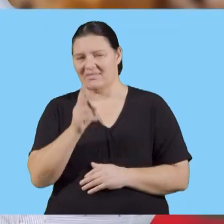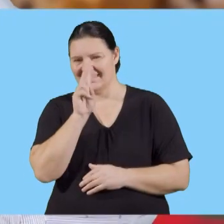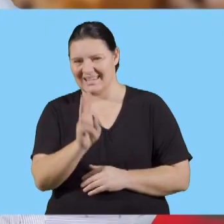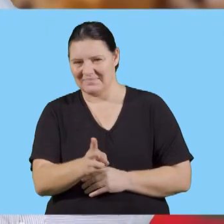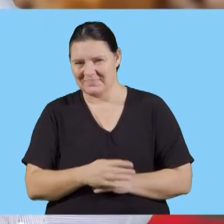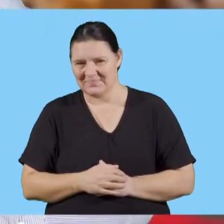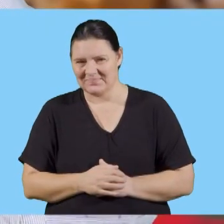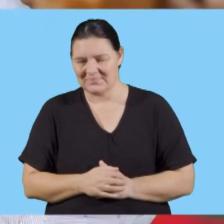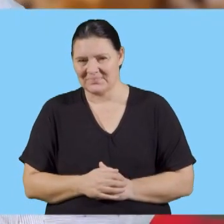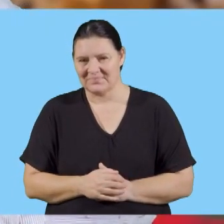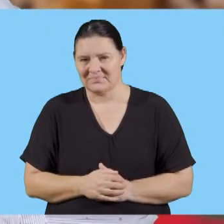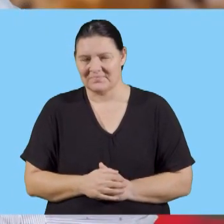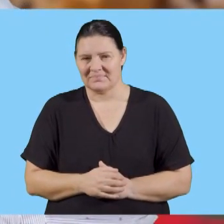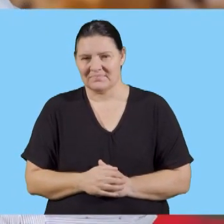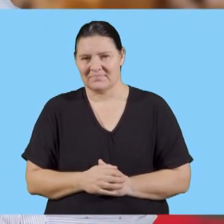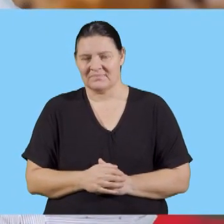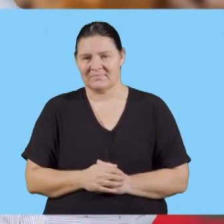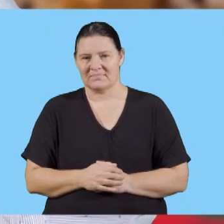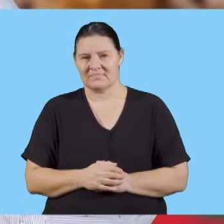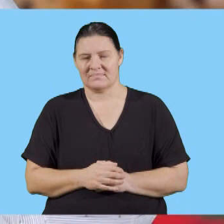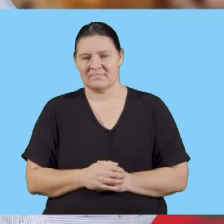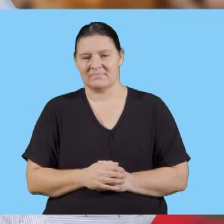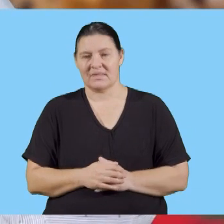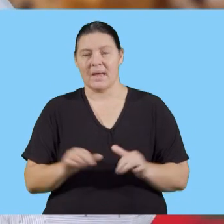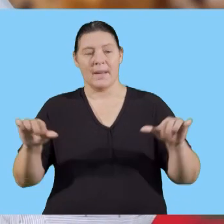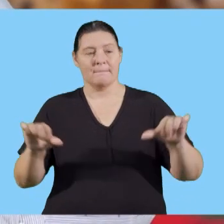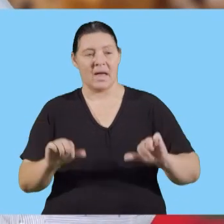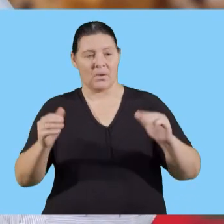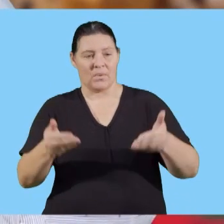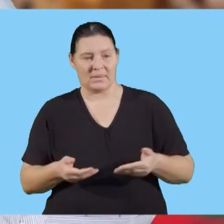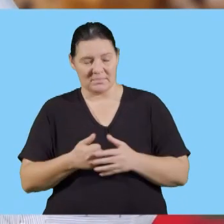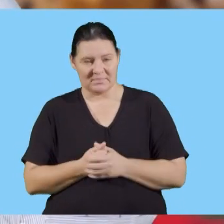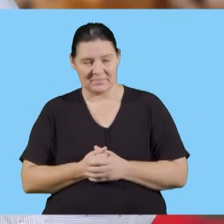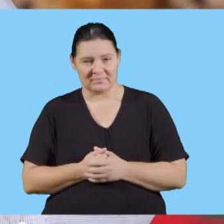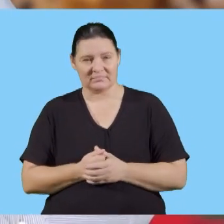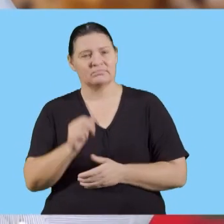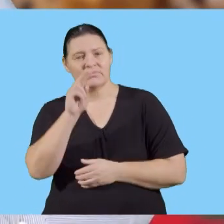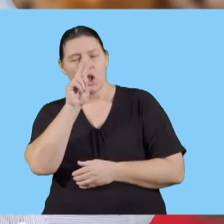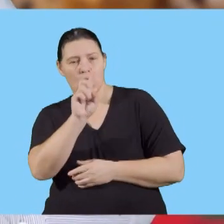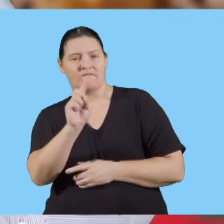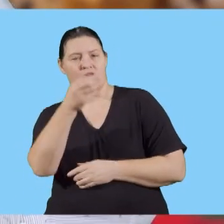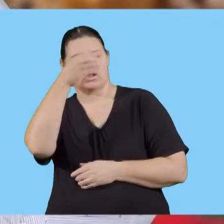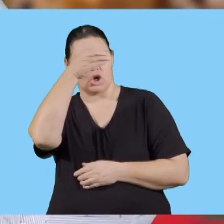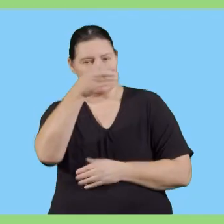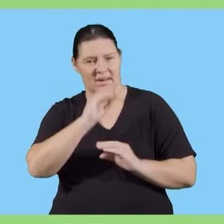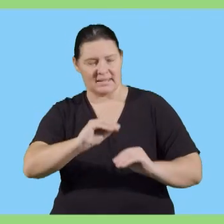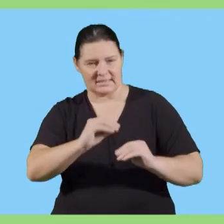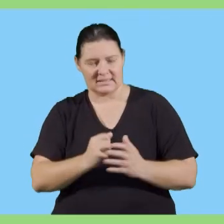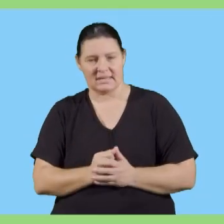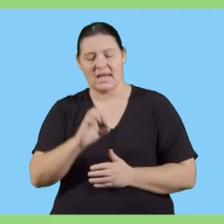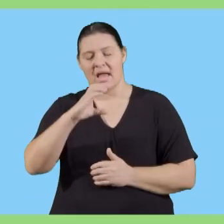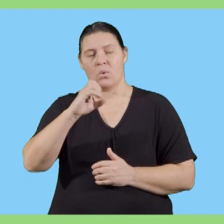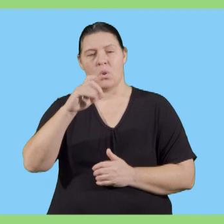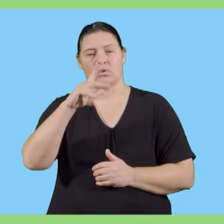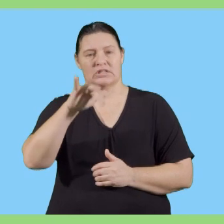Welcome back. Now let us look at our first concept for this lesson, which is ecology. Ecology is the study of